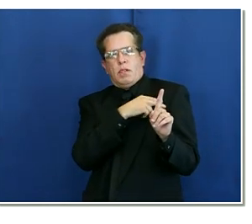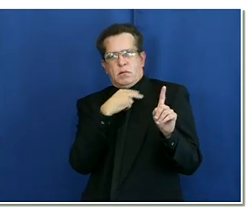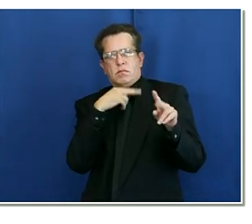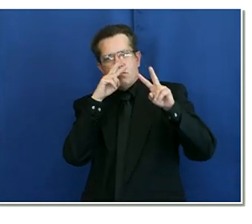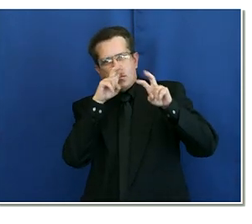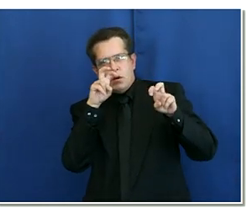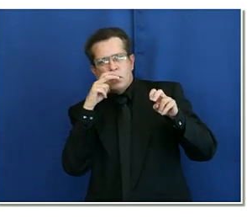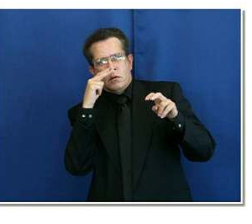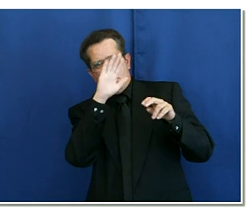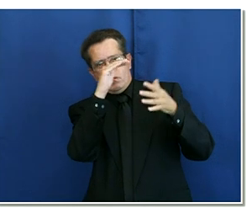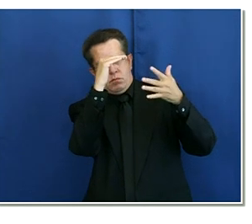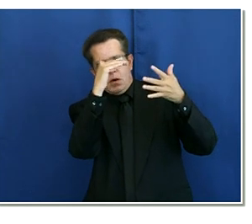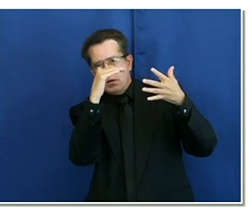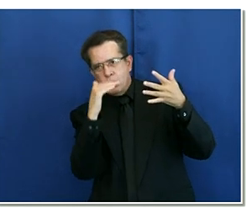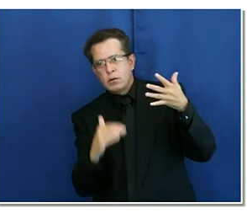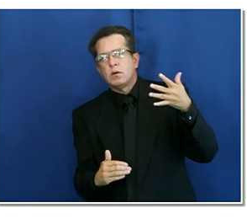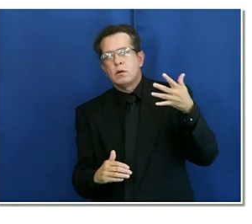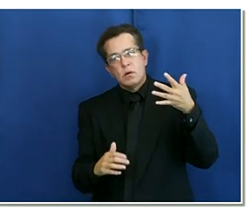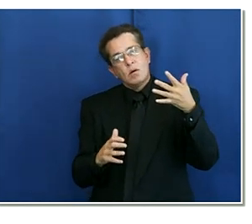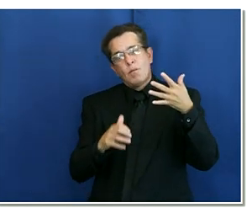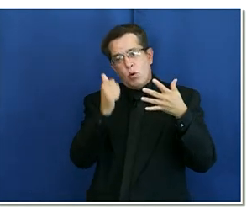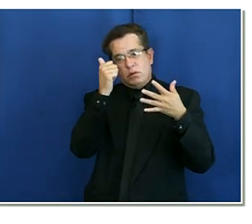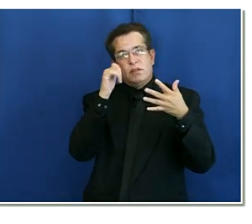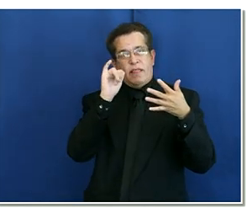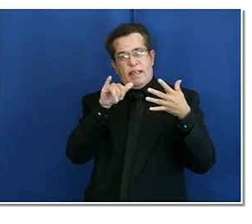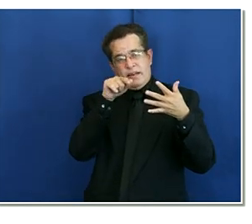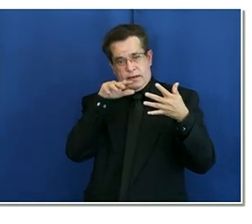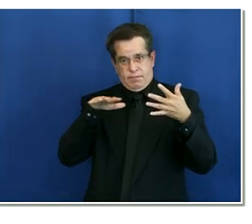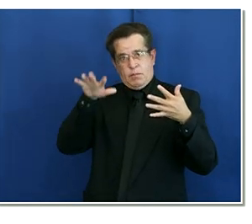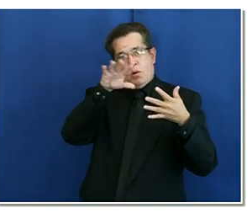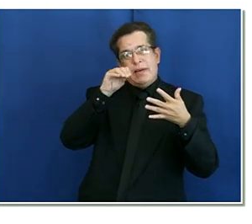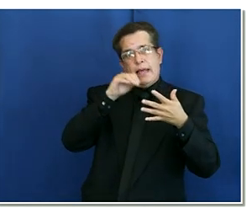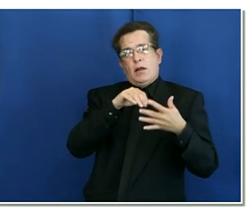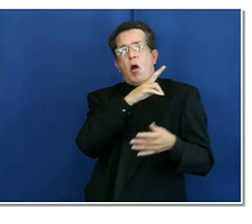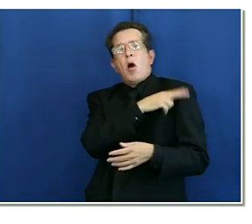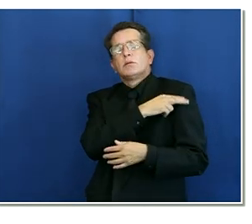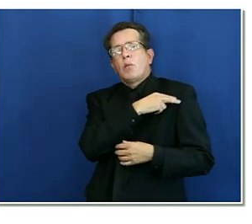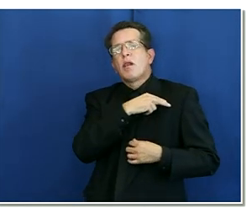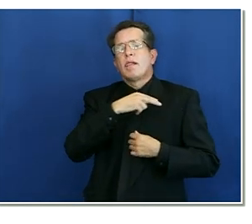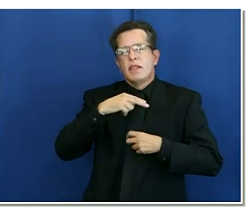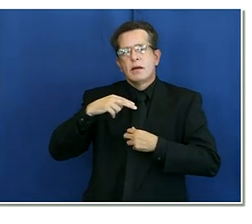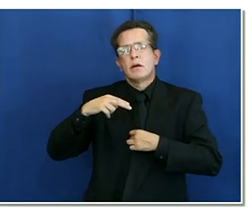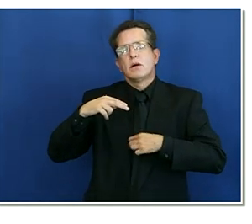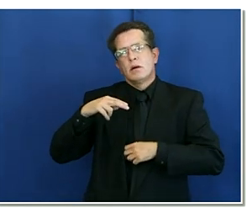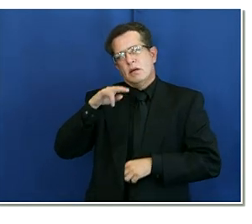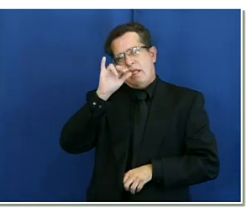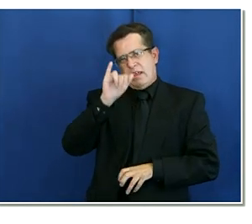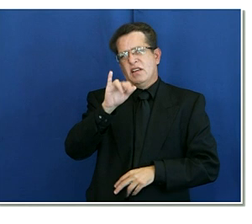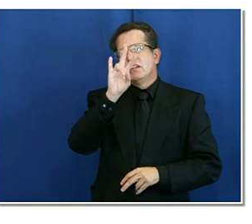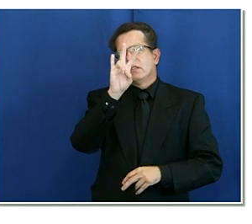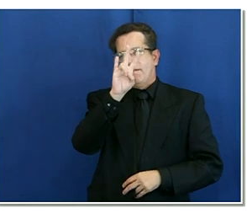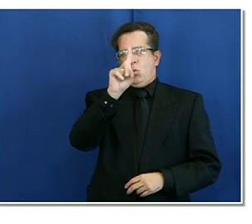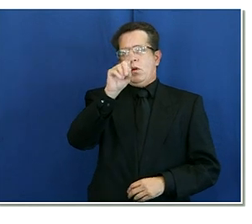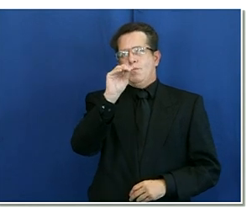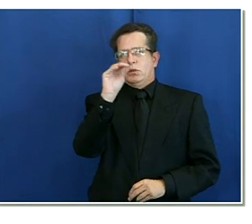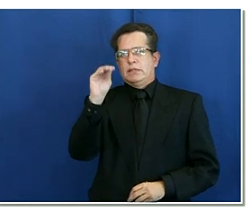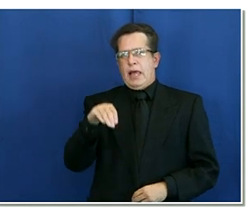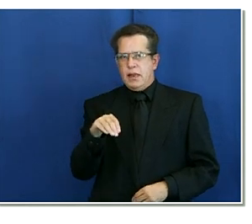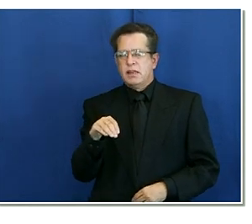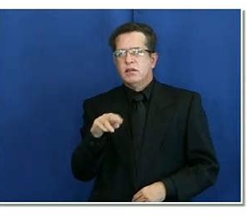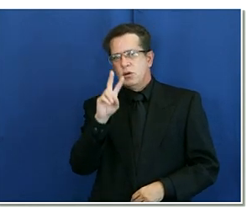the majority of the 3,142 total hospitalizations represent 71%, and